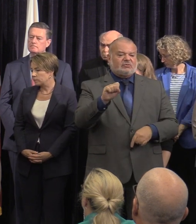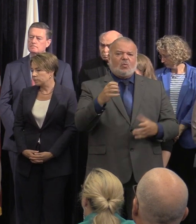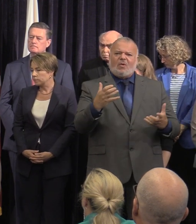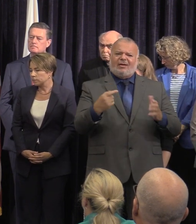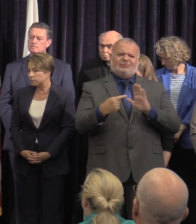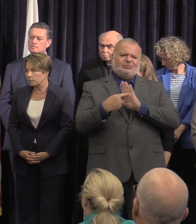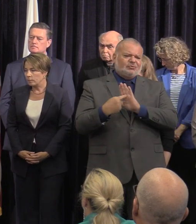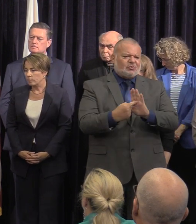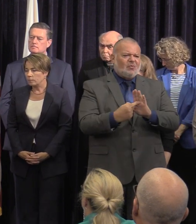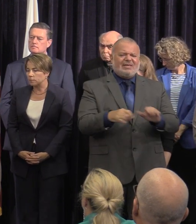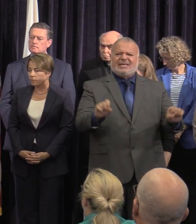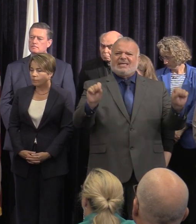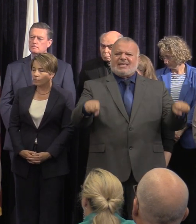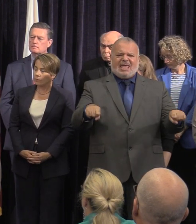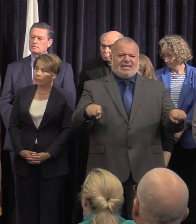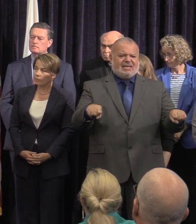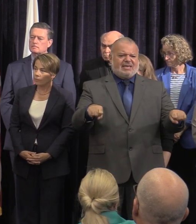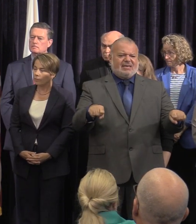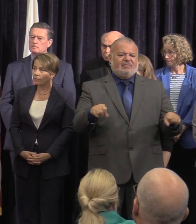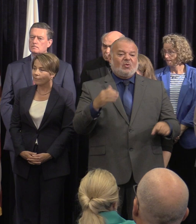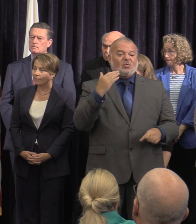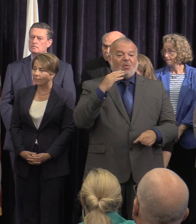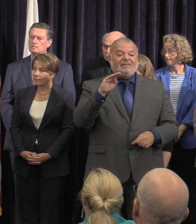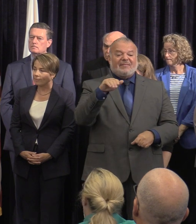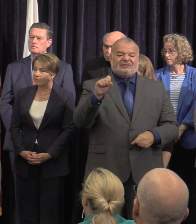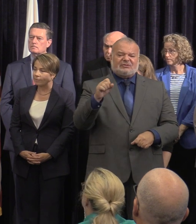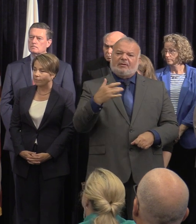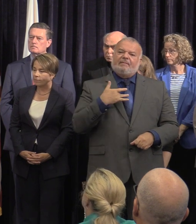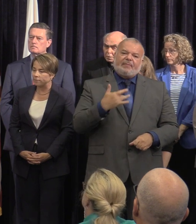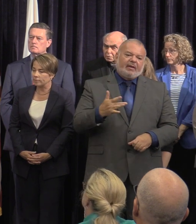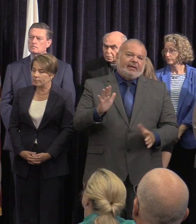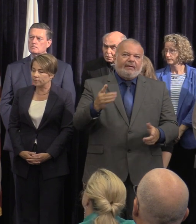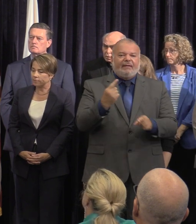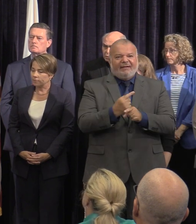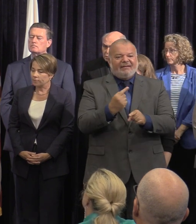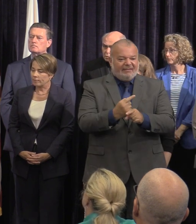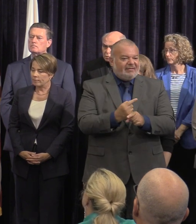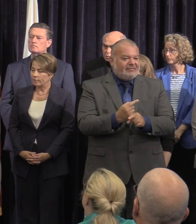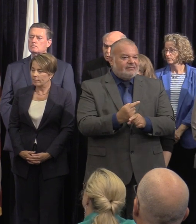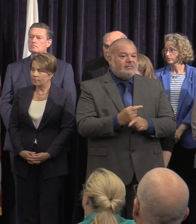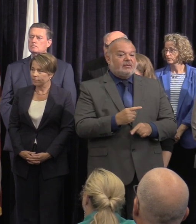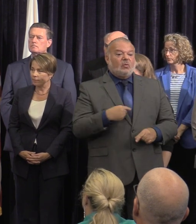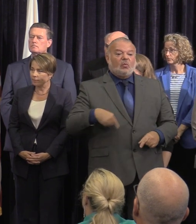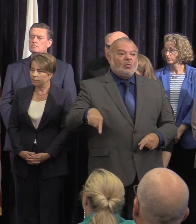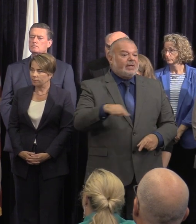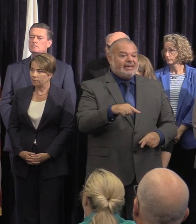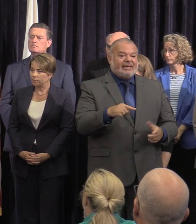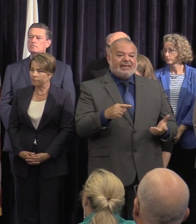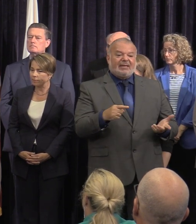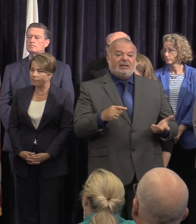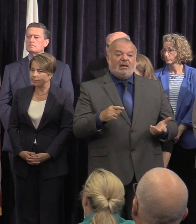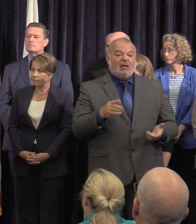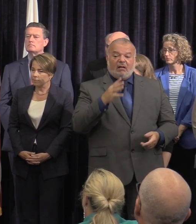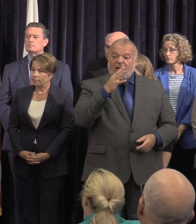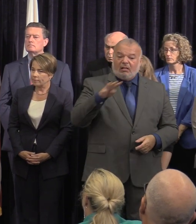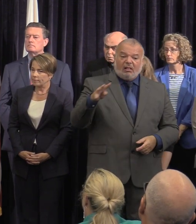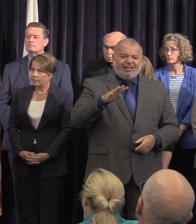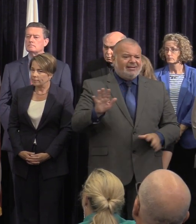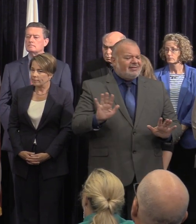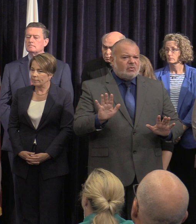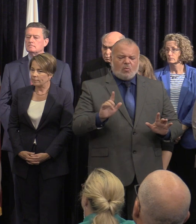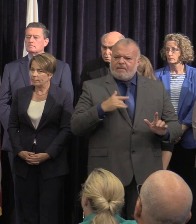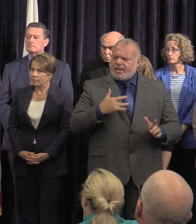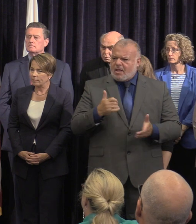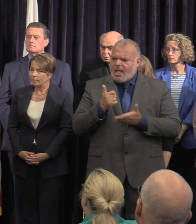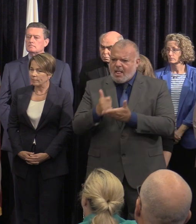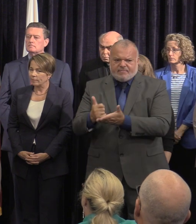moments. We're Massachusetts. In times of strife, we don't turn on people, we turn towards people. We come together in times like